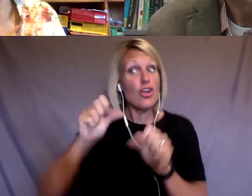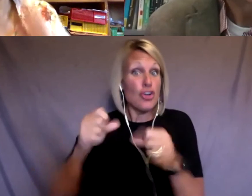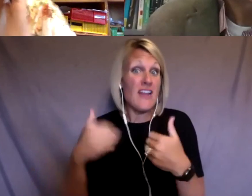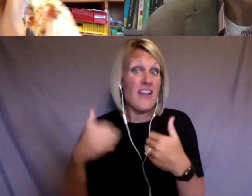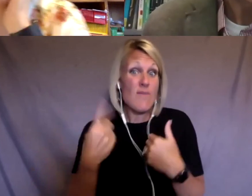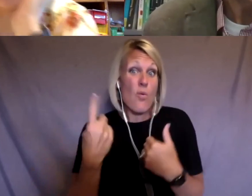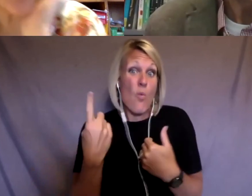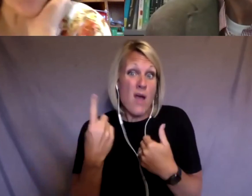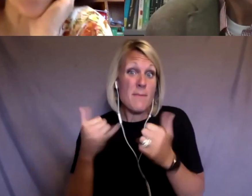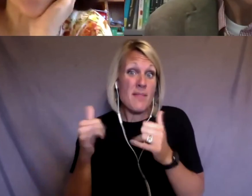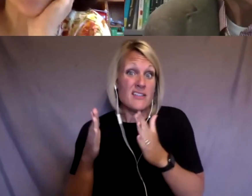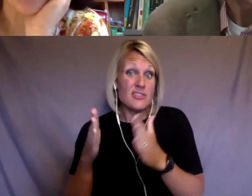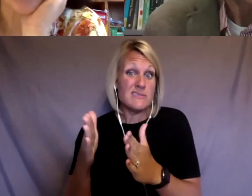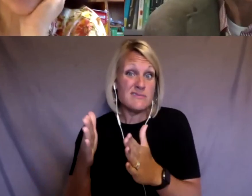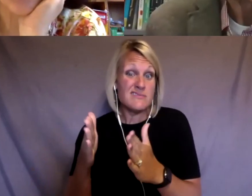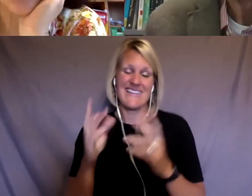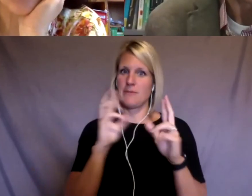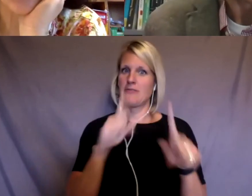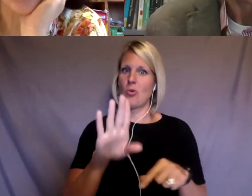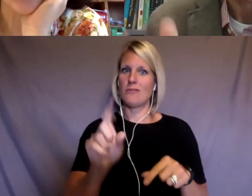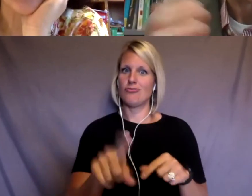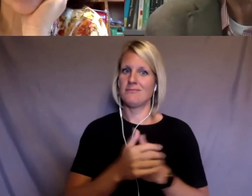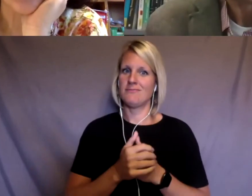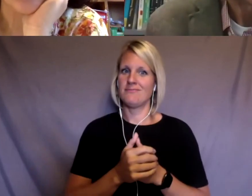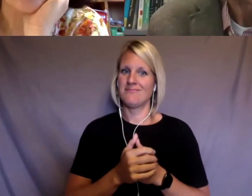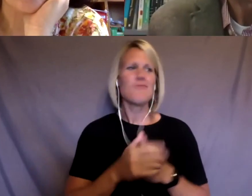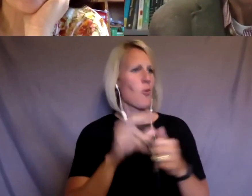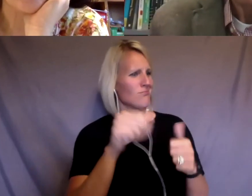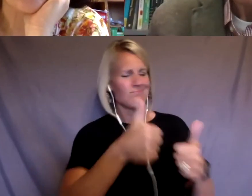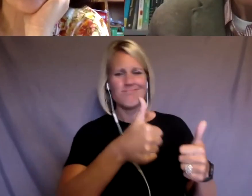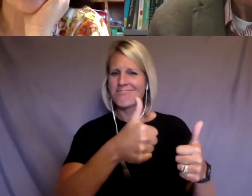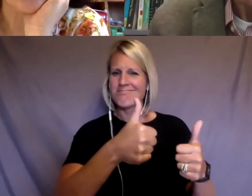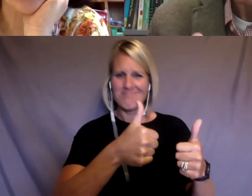I responded to the question. That's really great. Thank you. Very